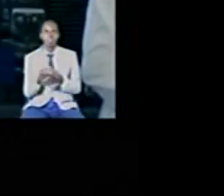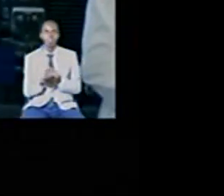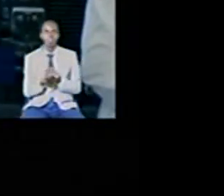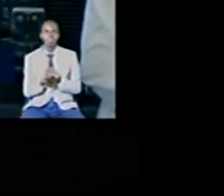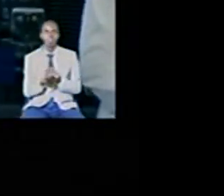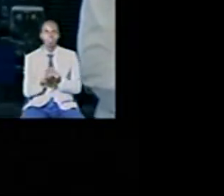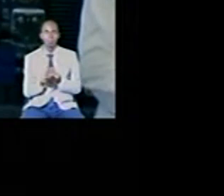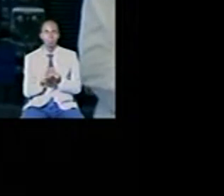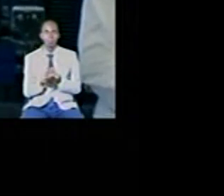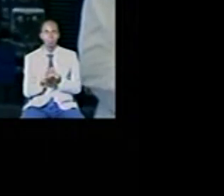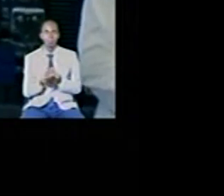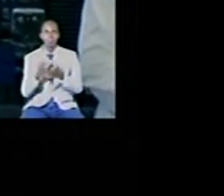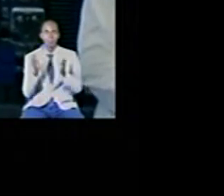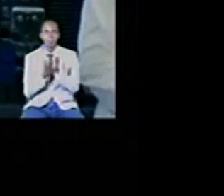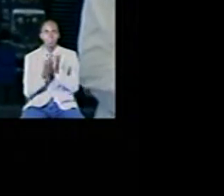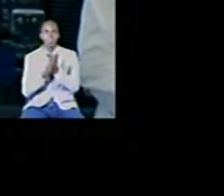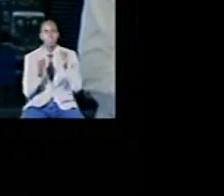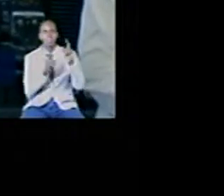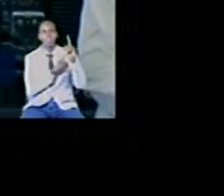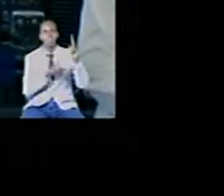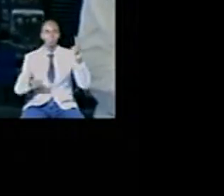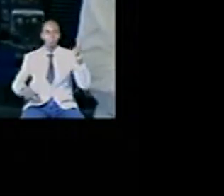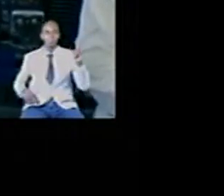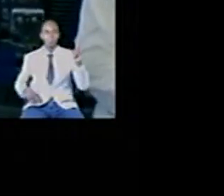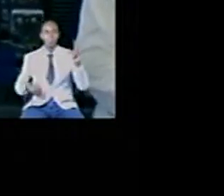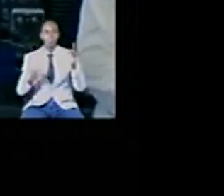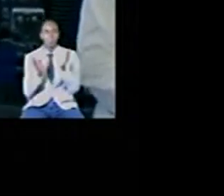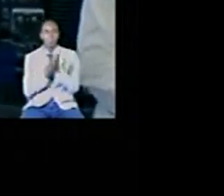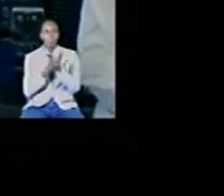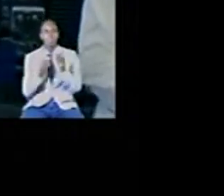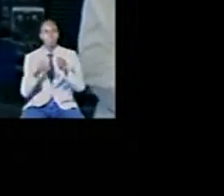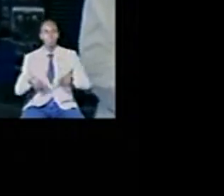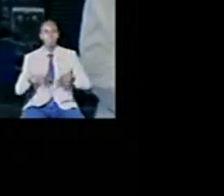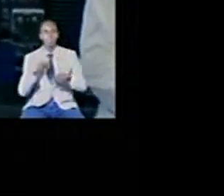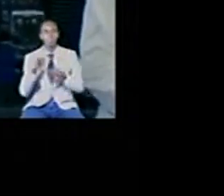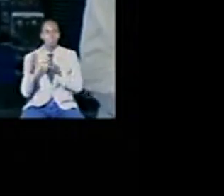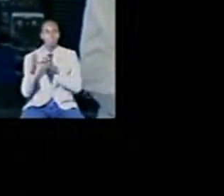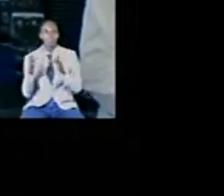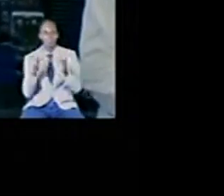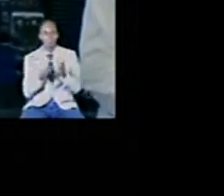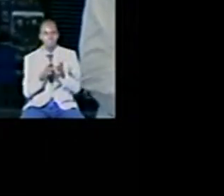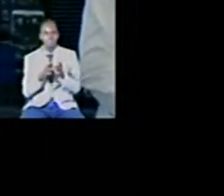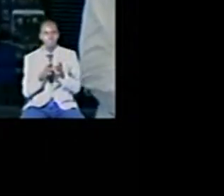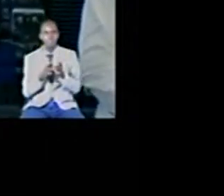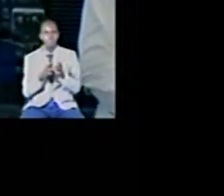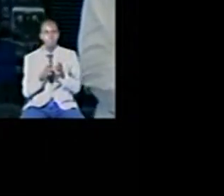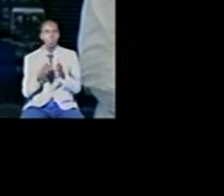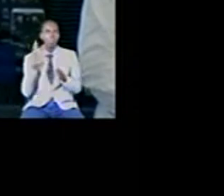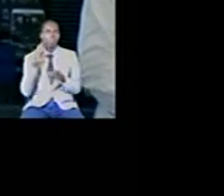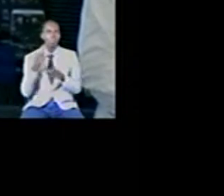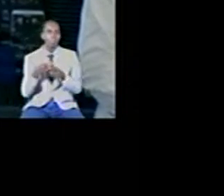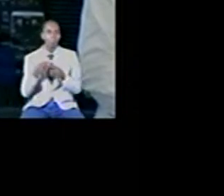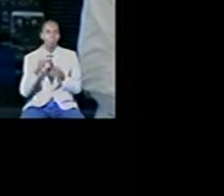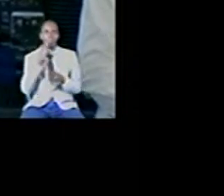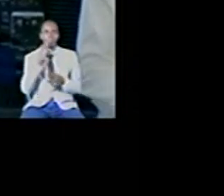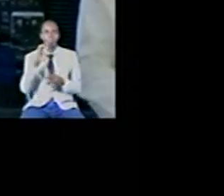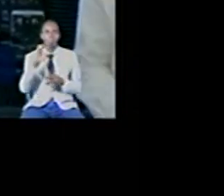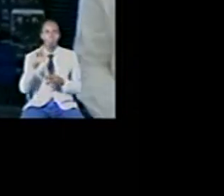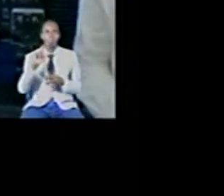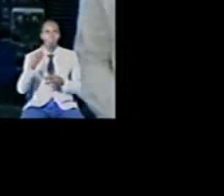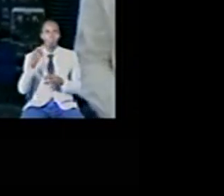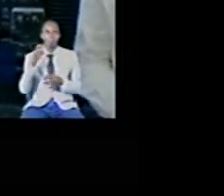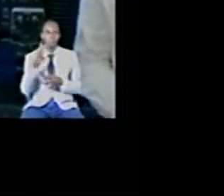Let's hear praise from the her. Lord. Praise the living Jesus. Actually, my name is Abaton Esther. I'm from Amolasho